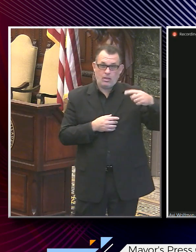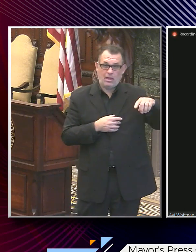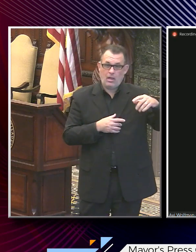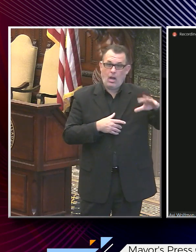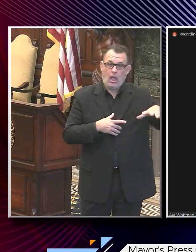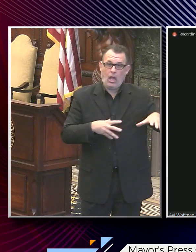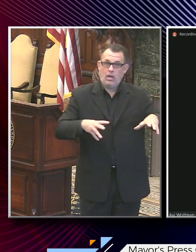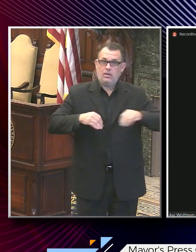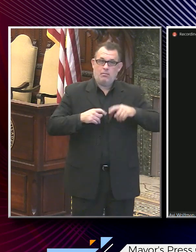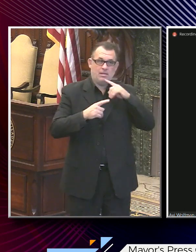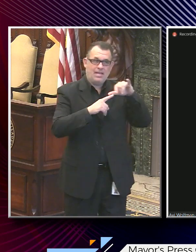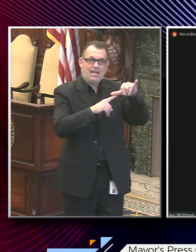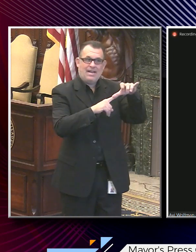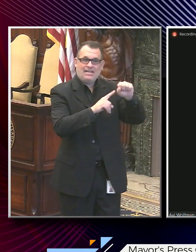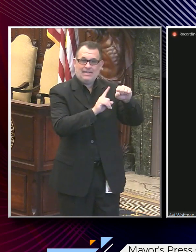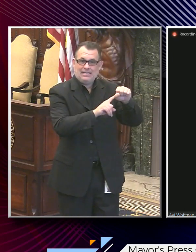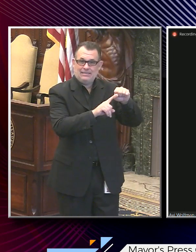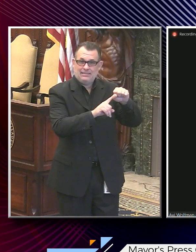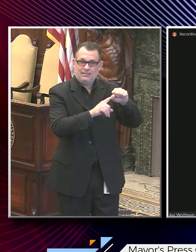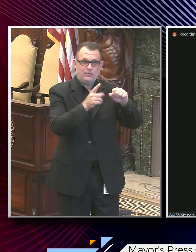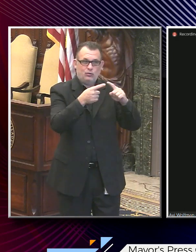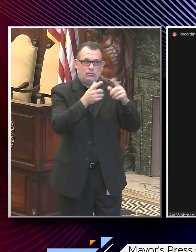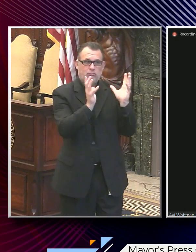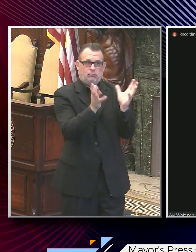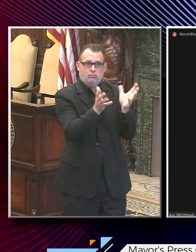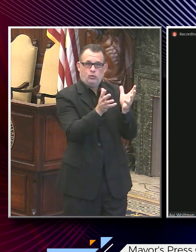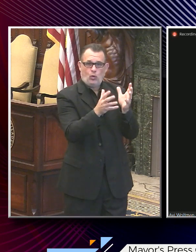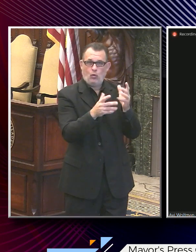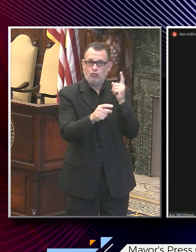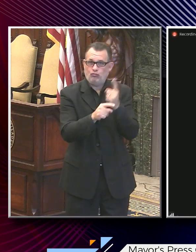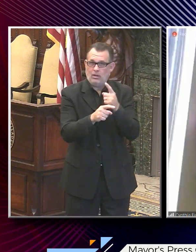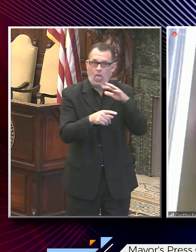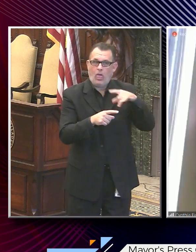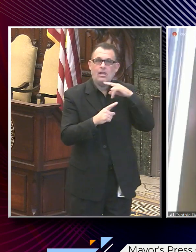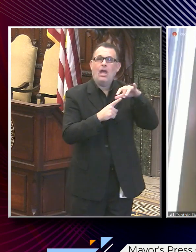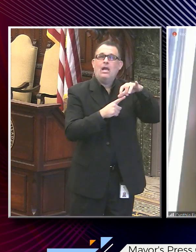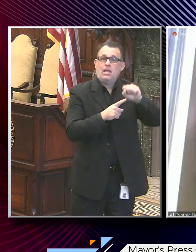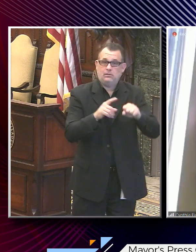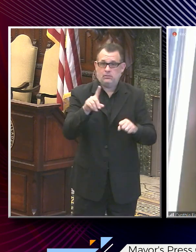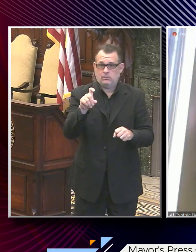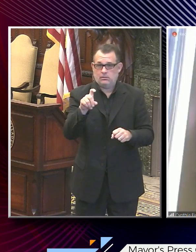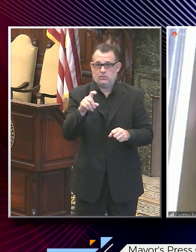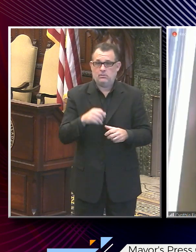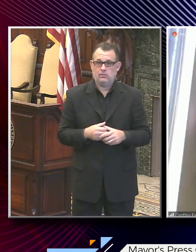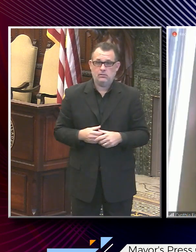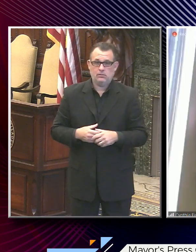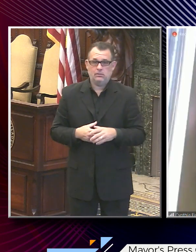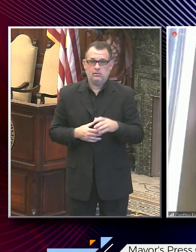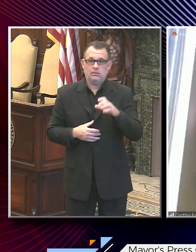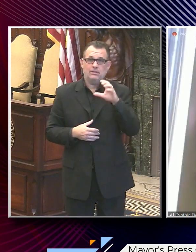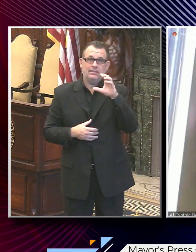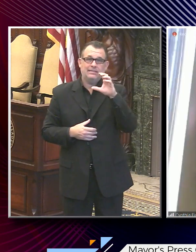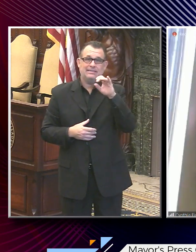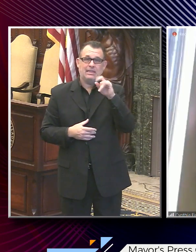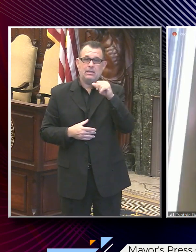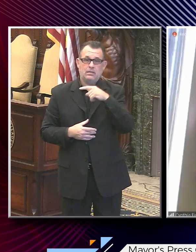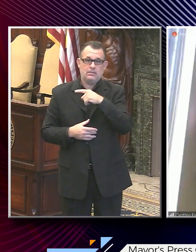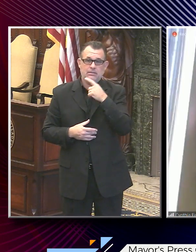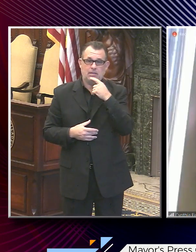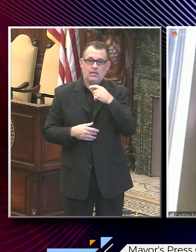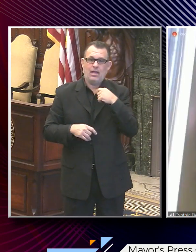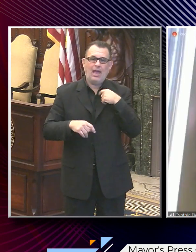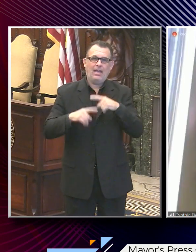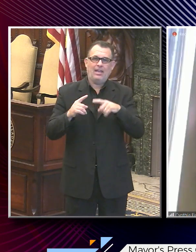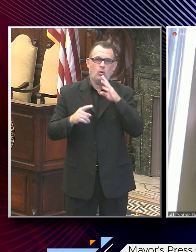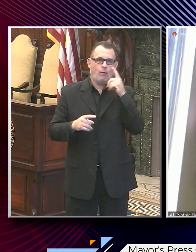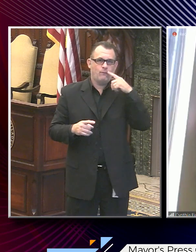yet. You're talking with them, but they have not said like we'll do this. I think we've been I mean, I don't want to speak on behalf of the union for